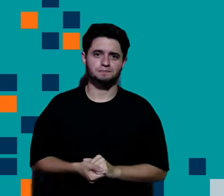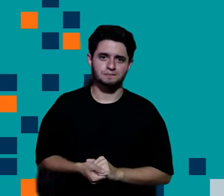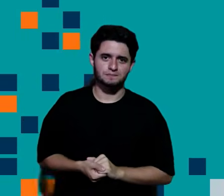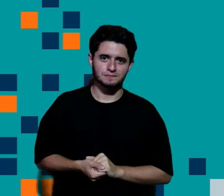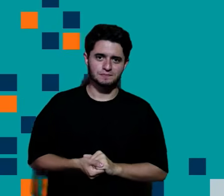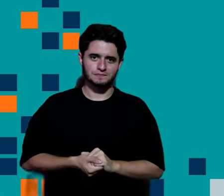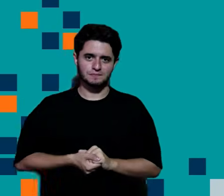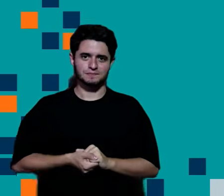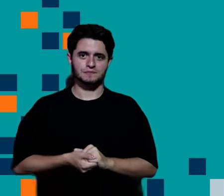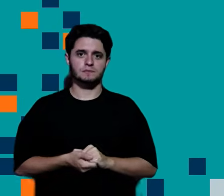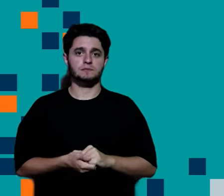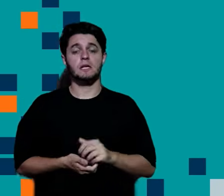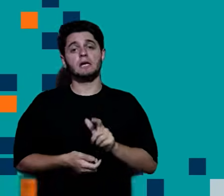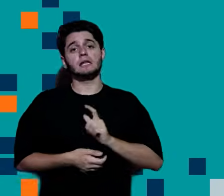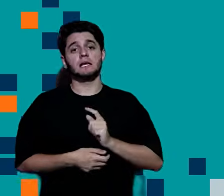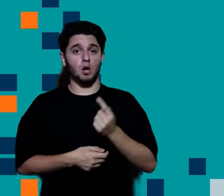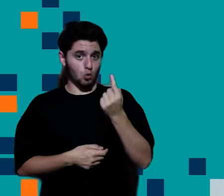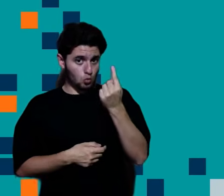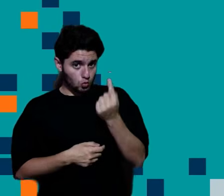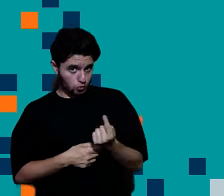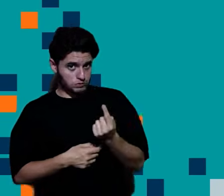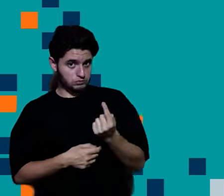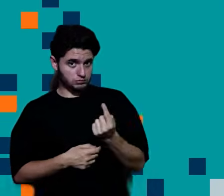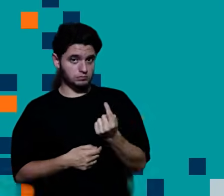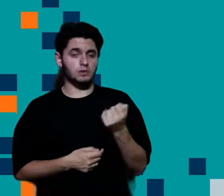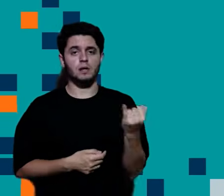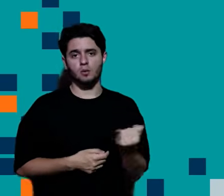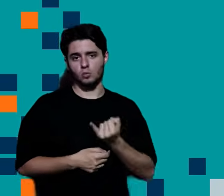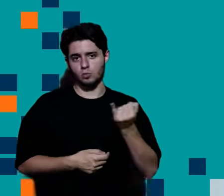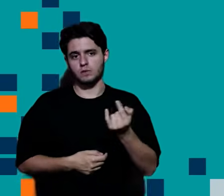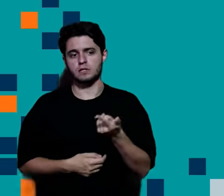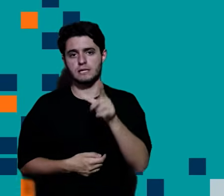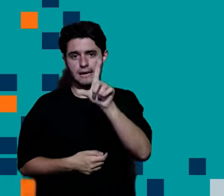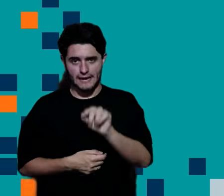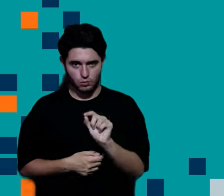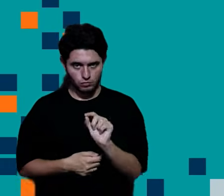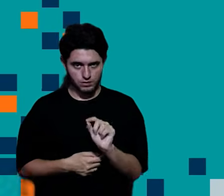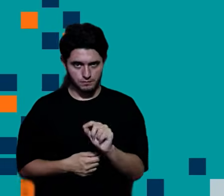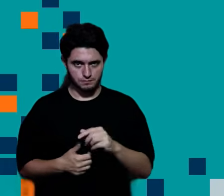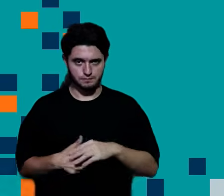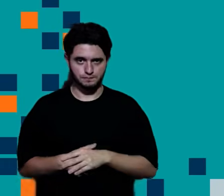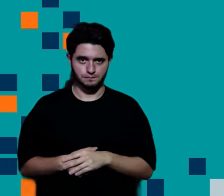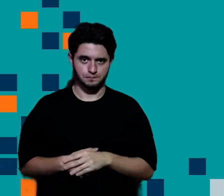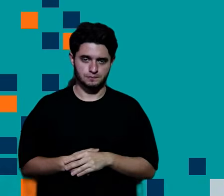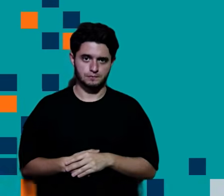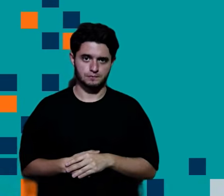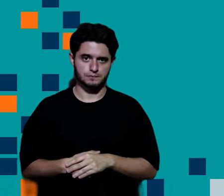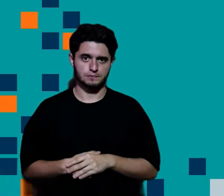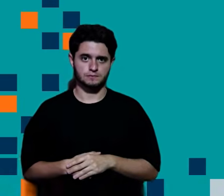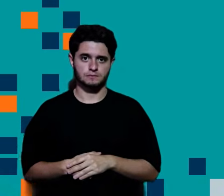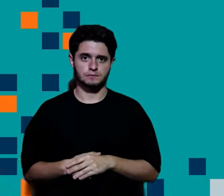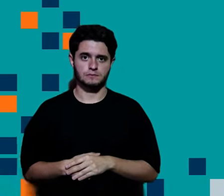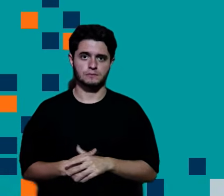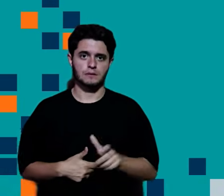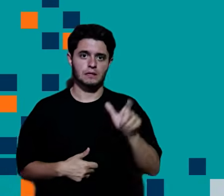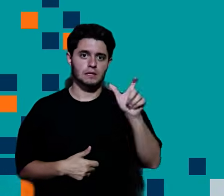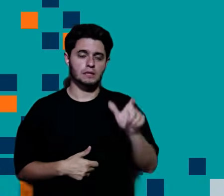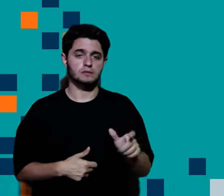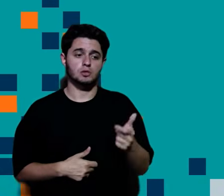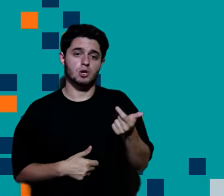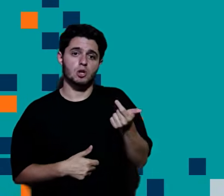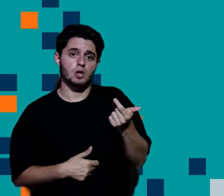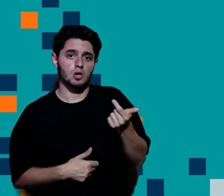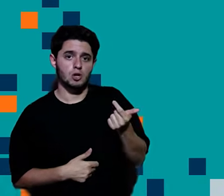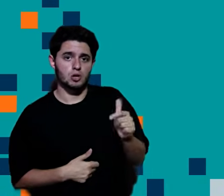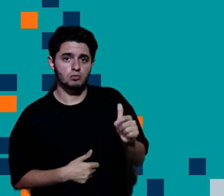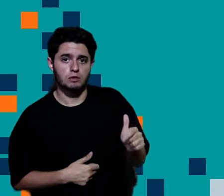if there's only one thing you take away, it is that there is no such thing as